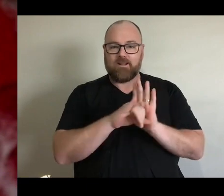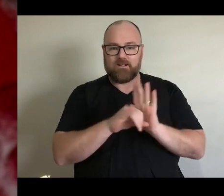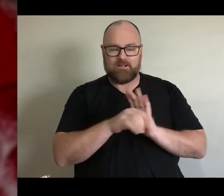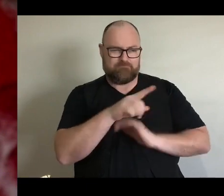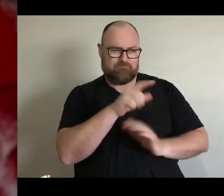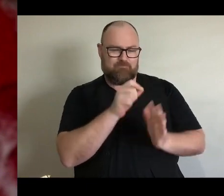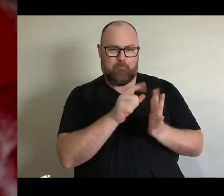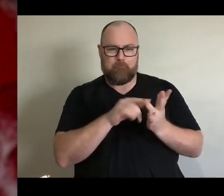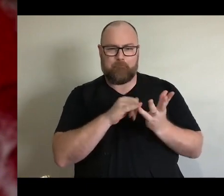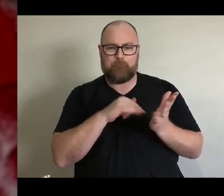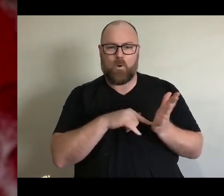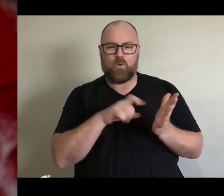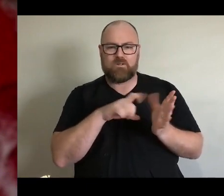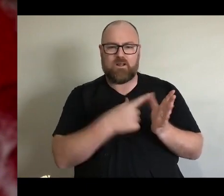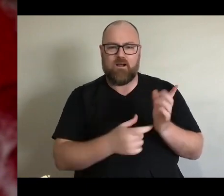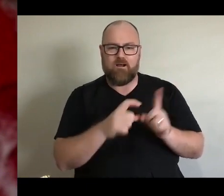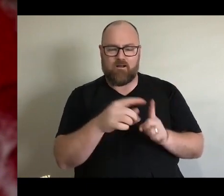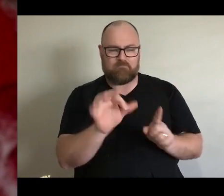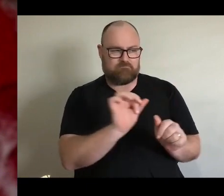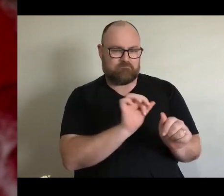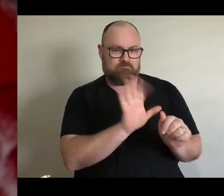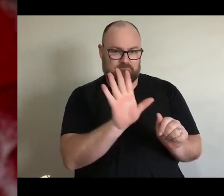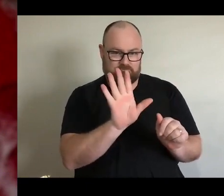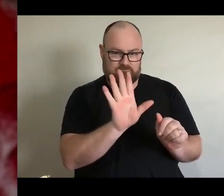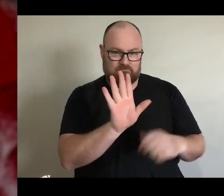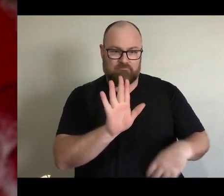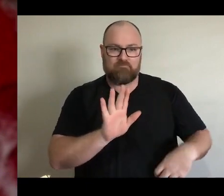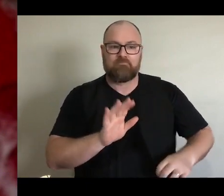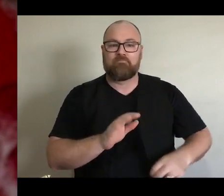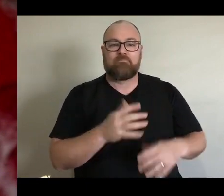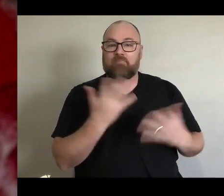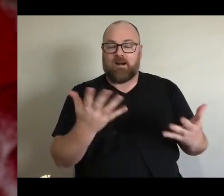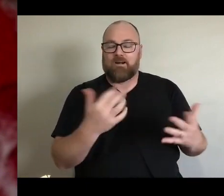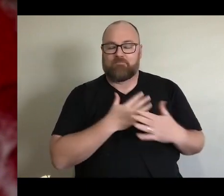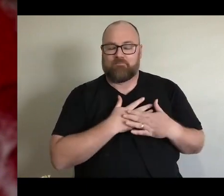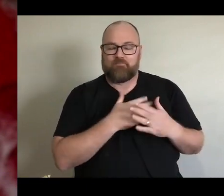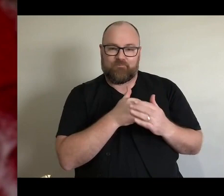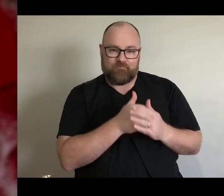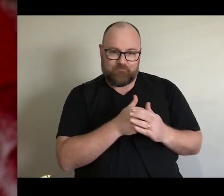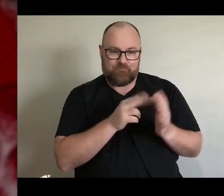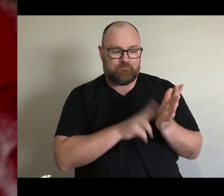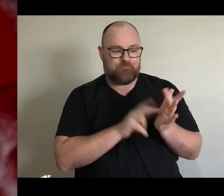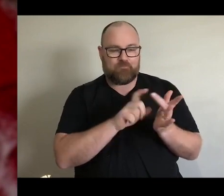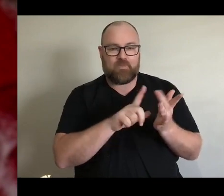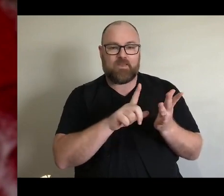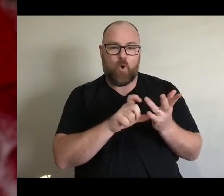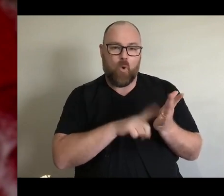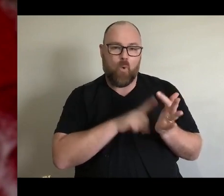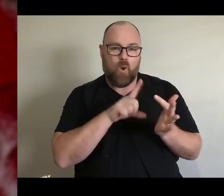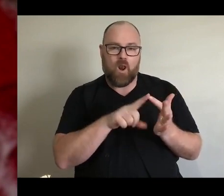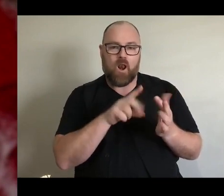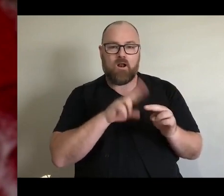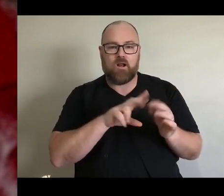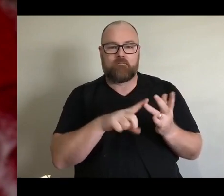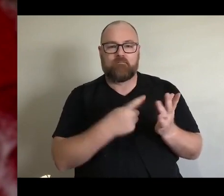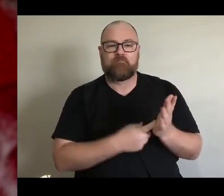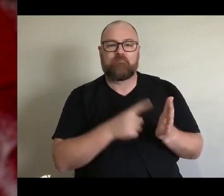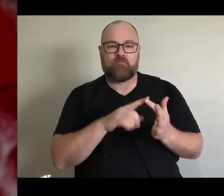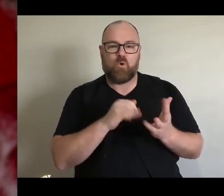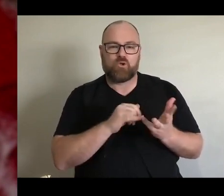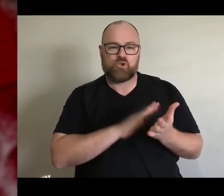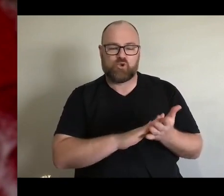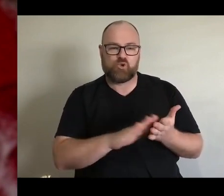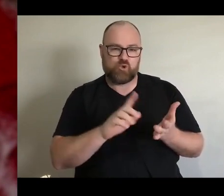postcard and spotlight of the extraordinary, the wonderful, my dear friend, Nicole Forshoe, for